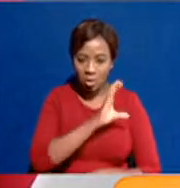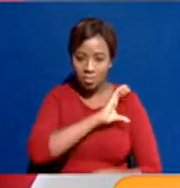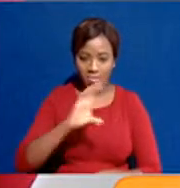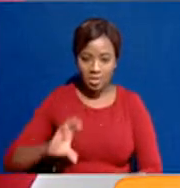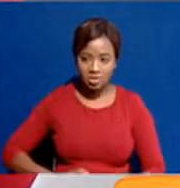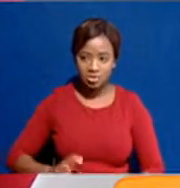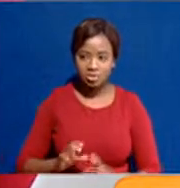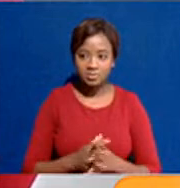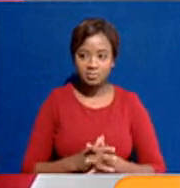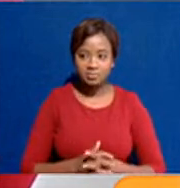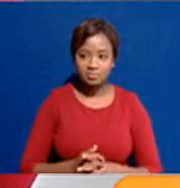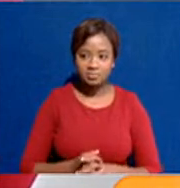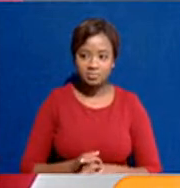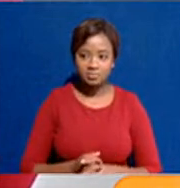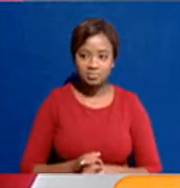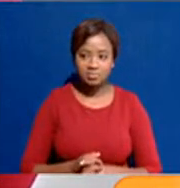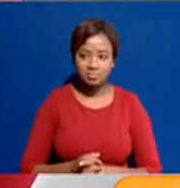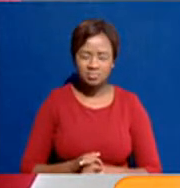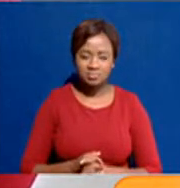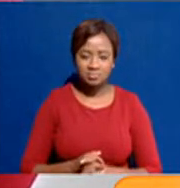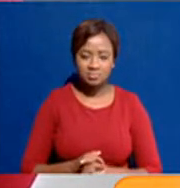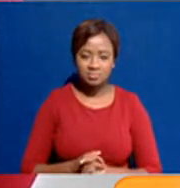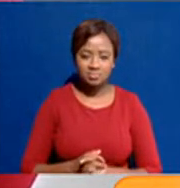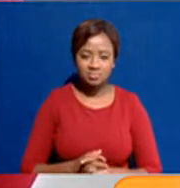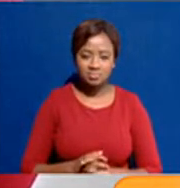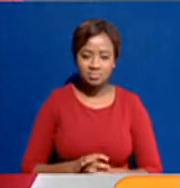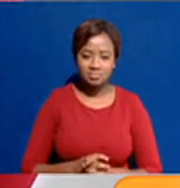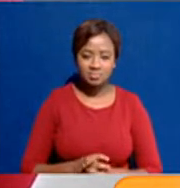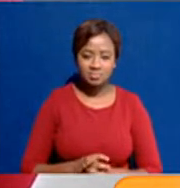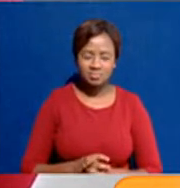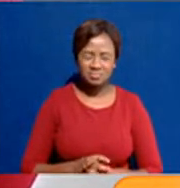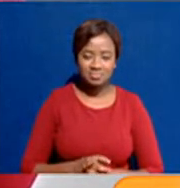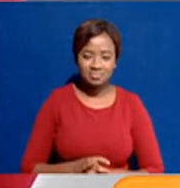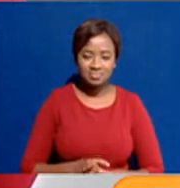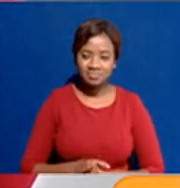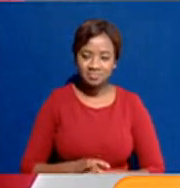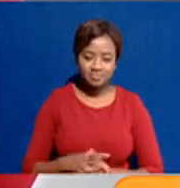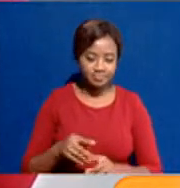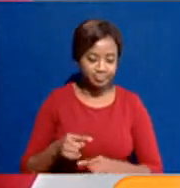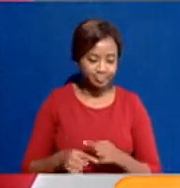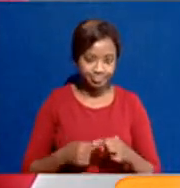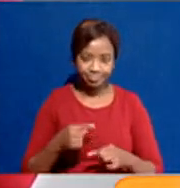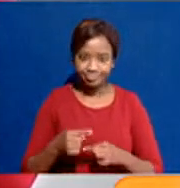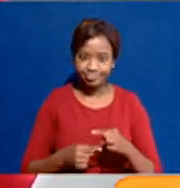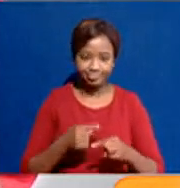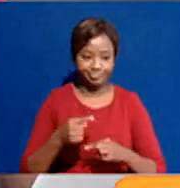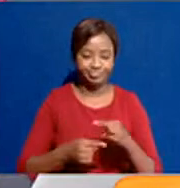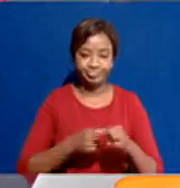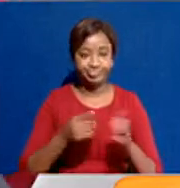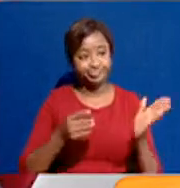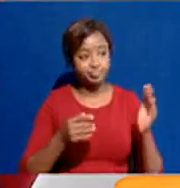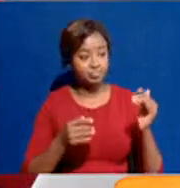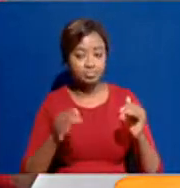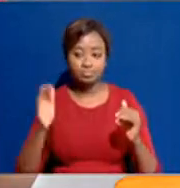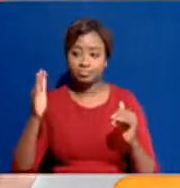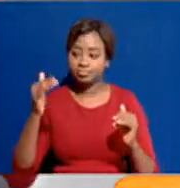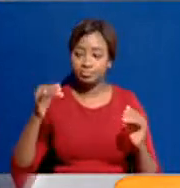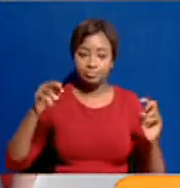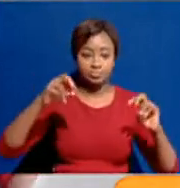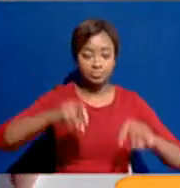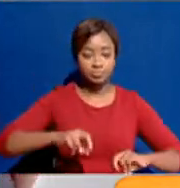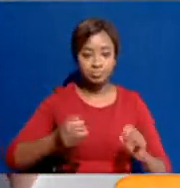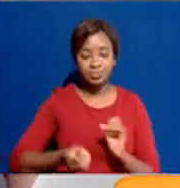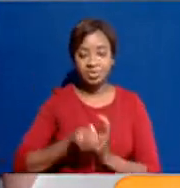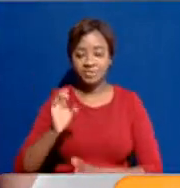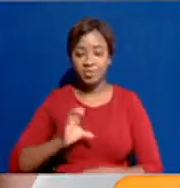minute. But, you know, Jamila, it's... Yeah, handshake. Again, it continued after that. Let's sit down, let's talk, let's form a committee, let's see